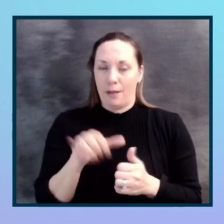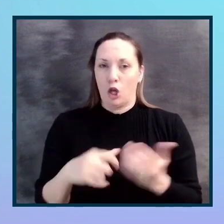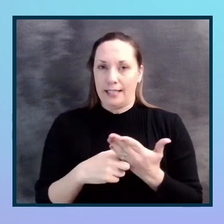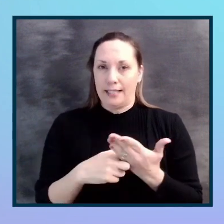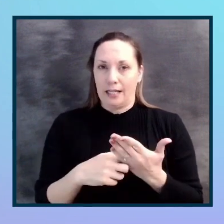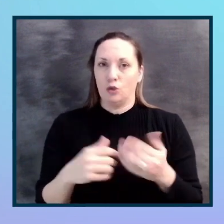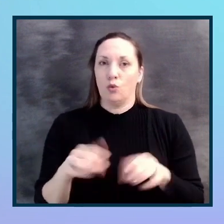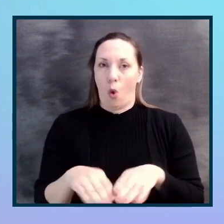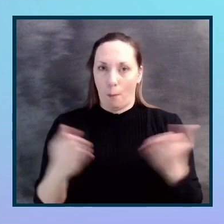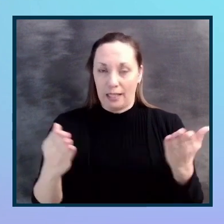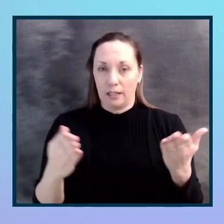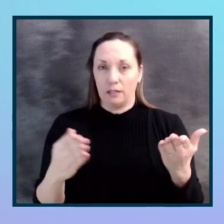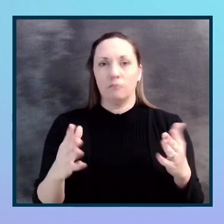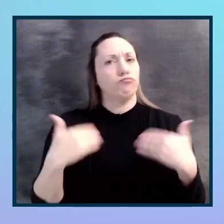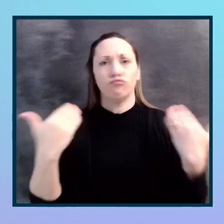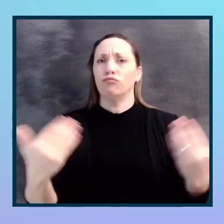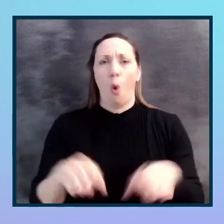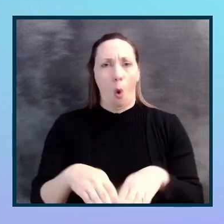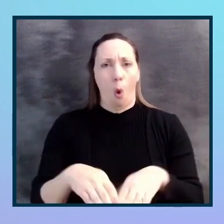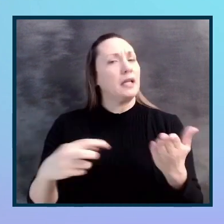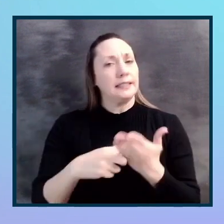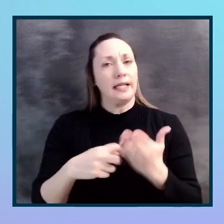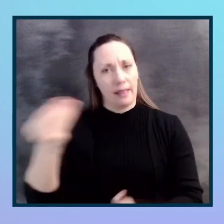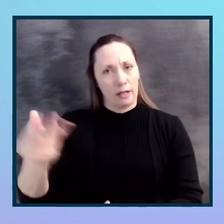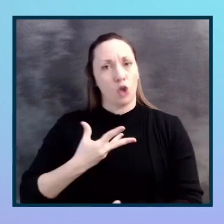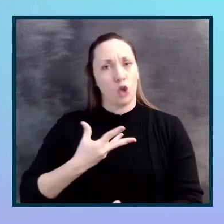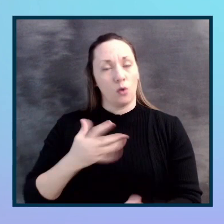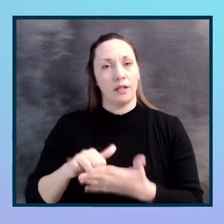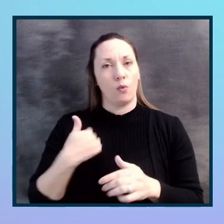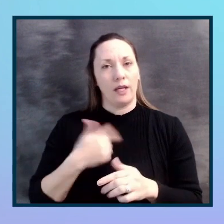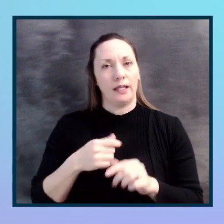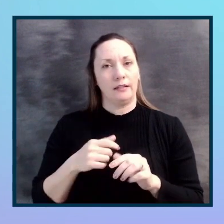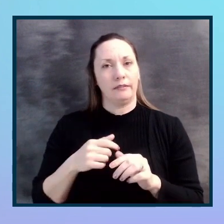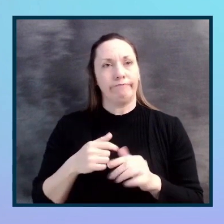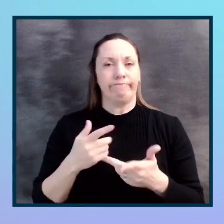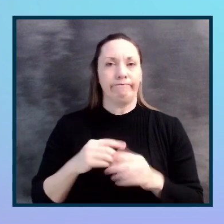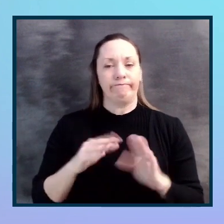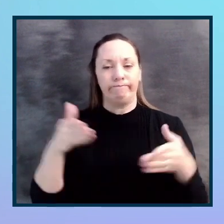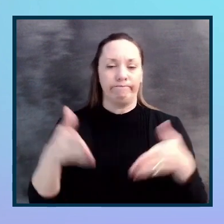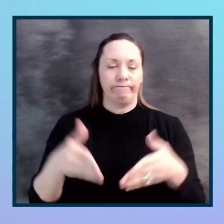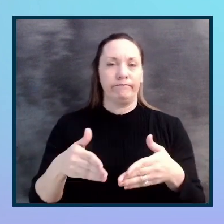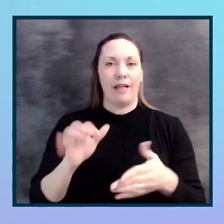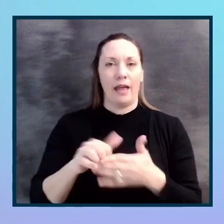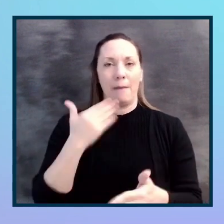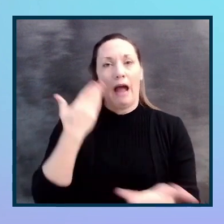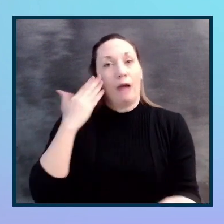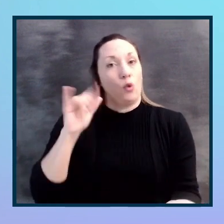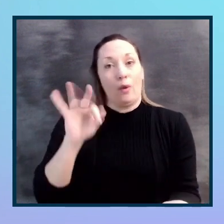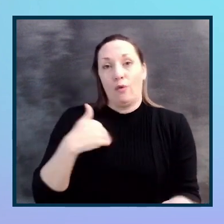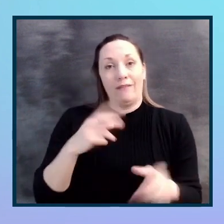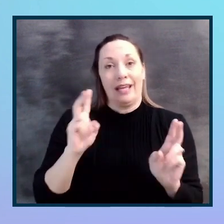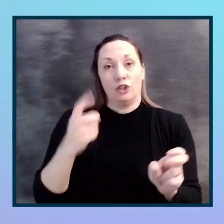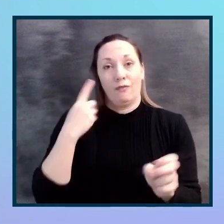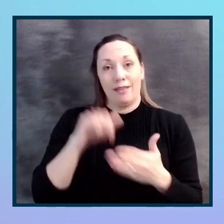open, feel free to open one to let us know so that we can keep track of it better. I don't know if we have an issue or not for it.